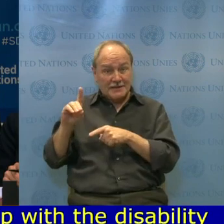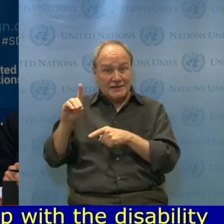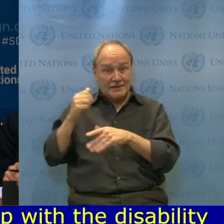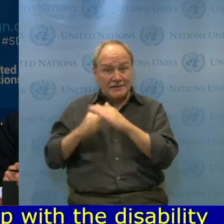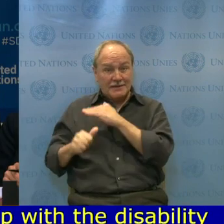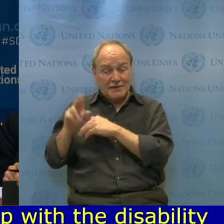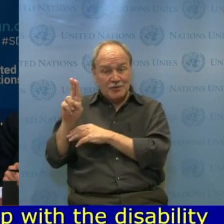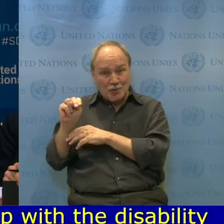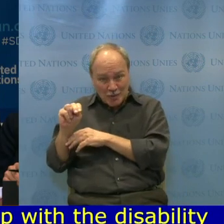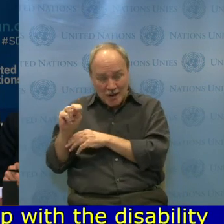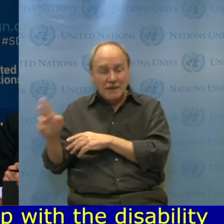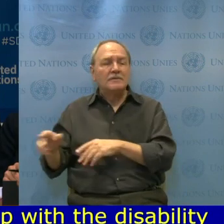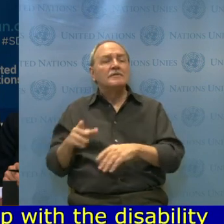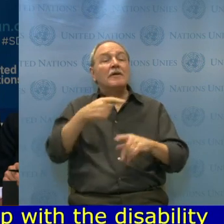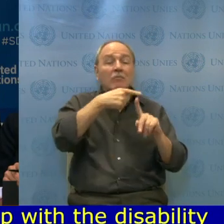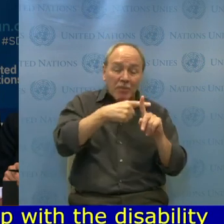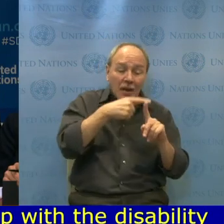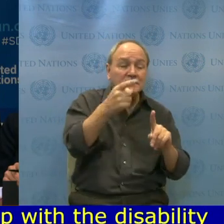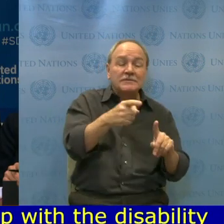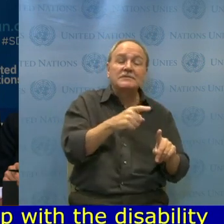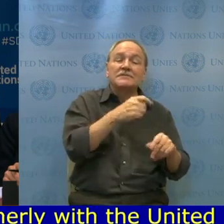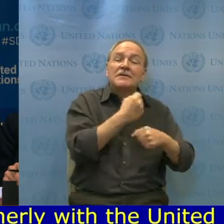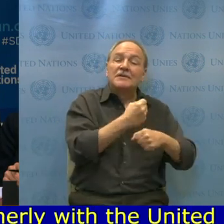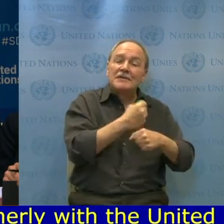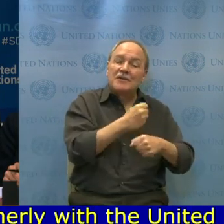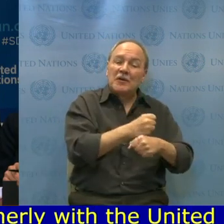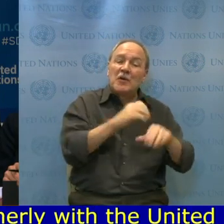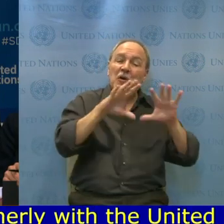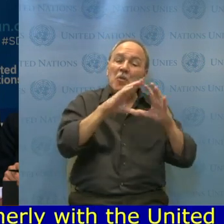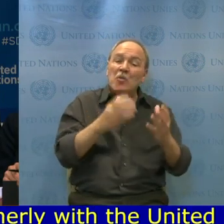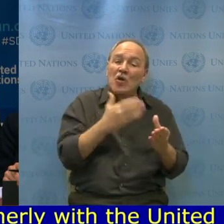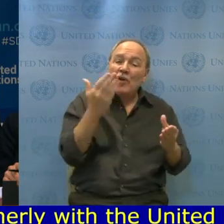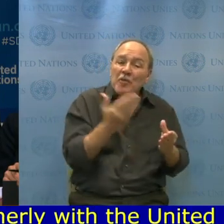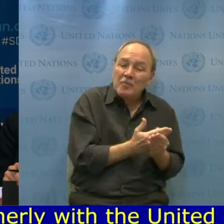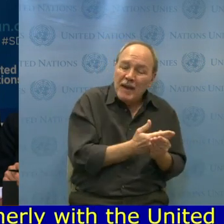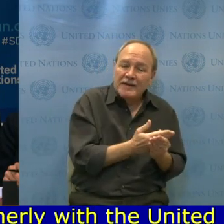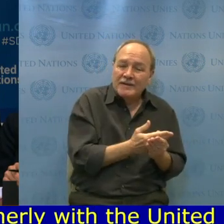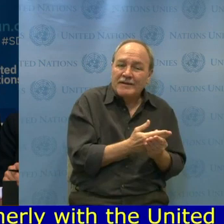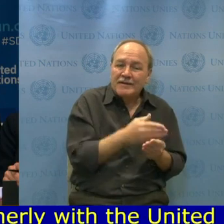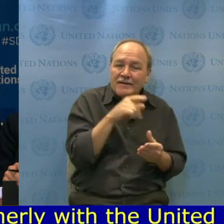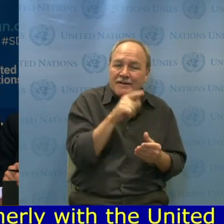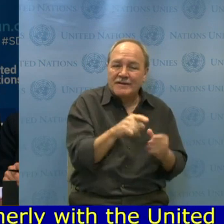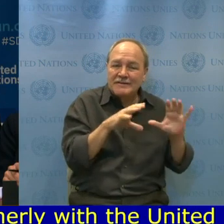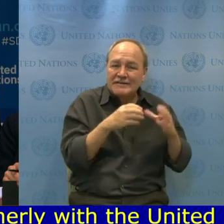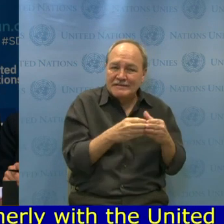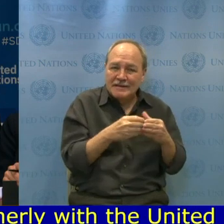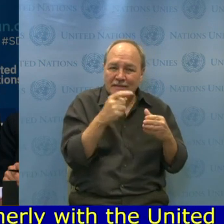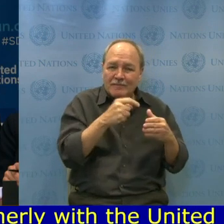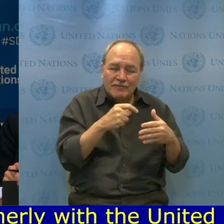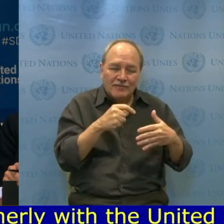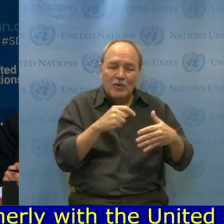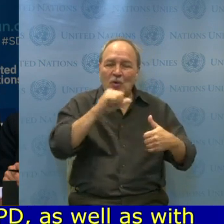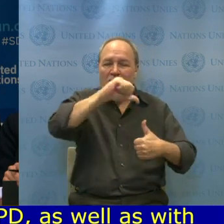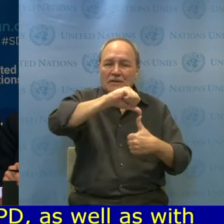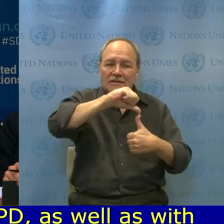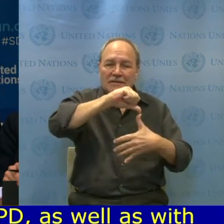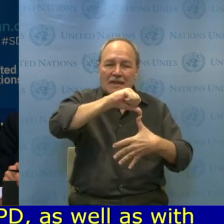World Bank as a consultant for Disability and Inclusive Development Team for Latin America and the Caribbean